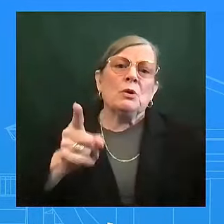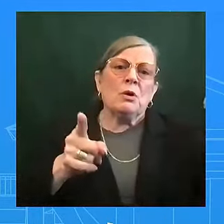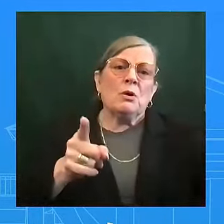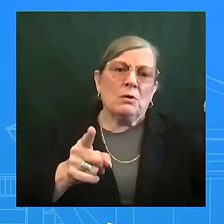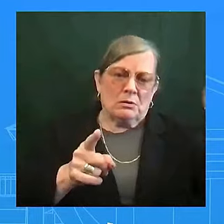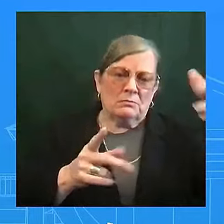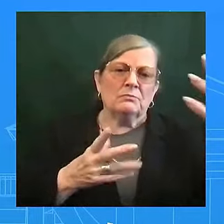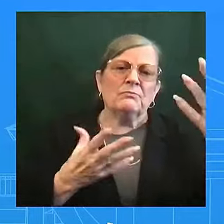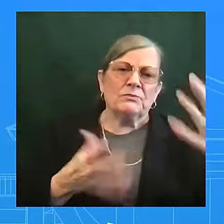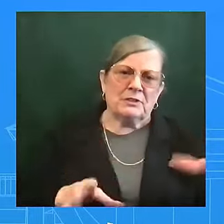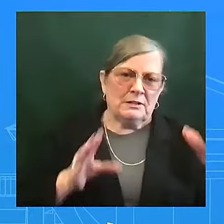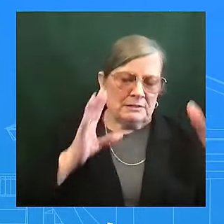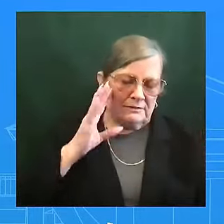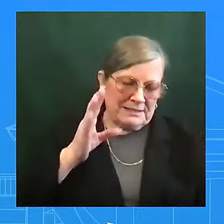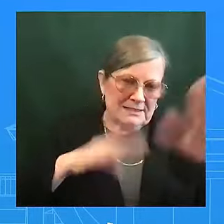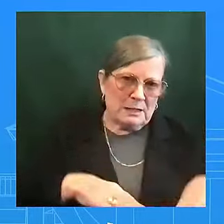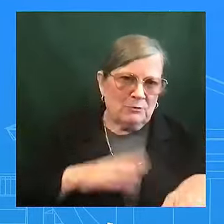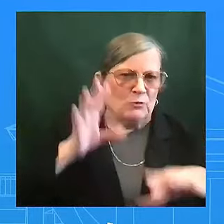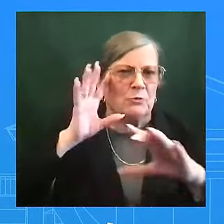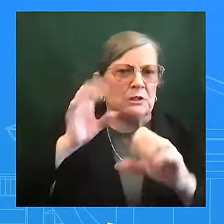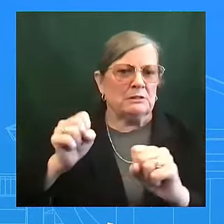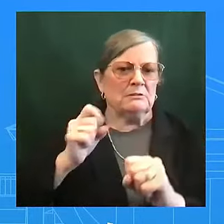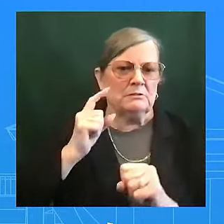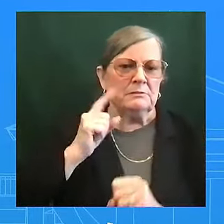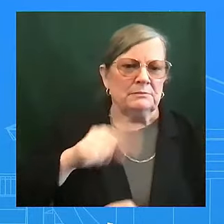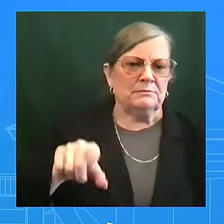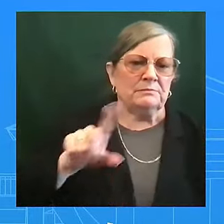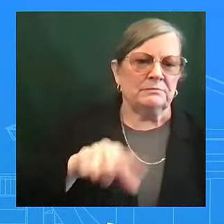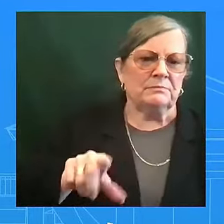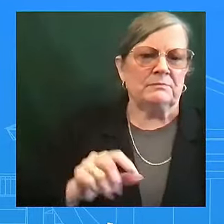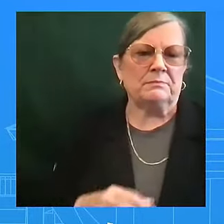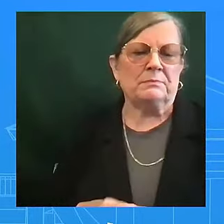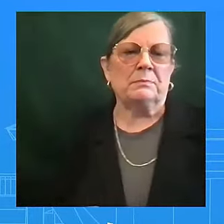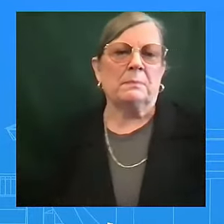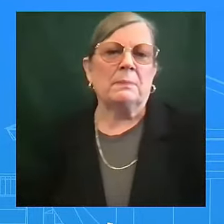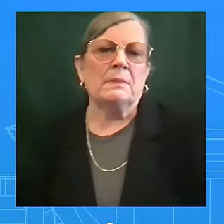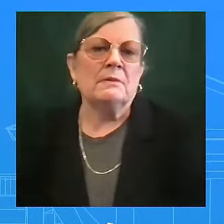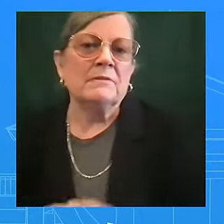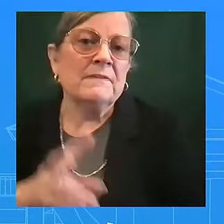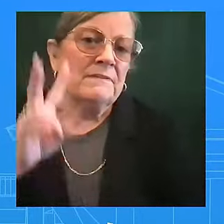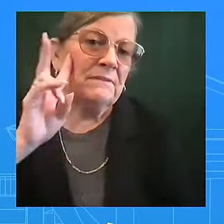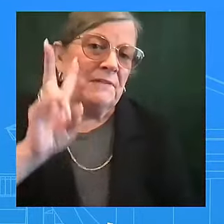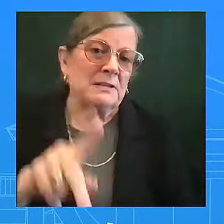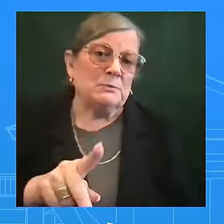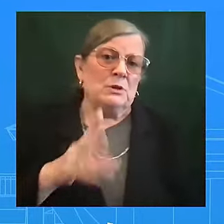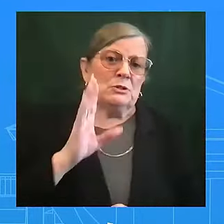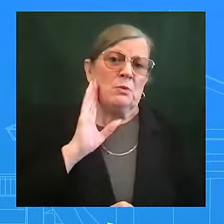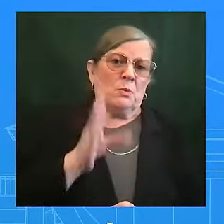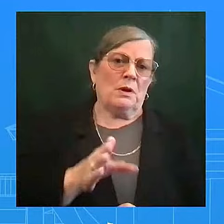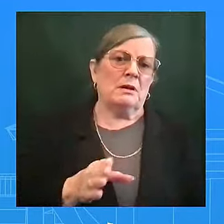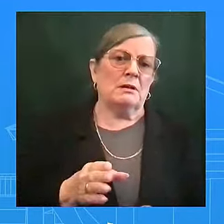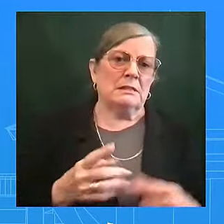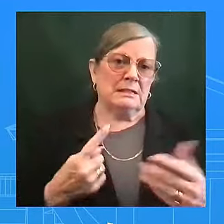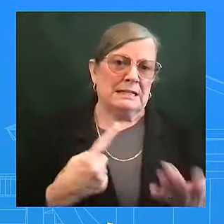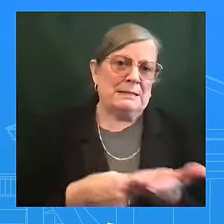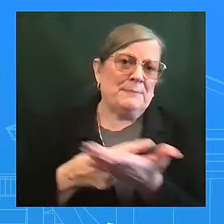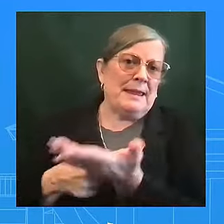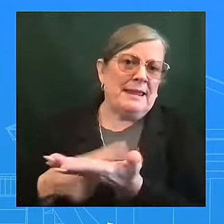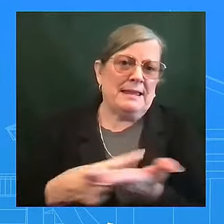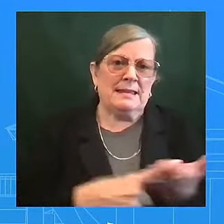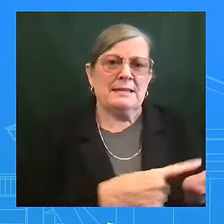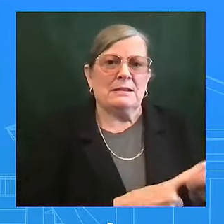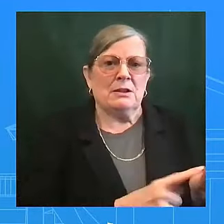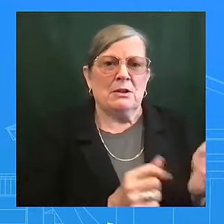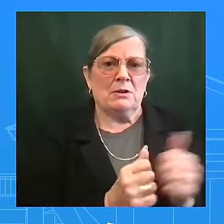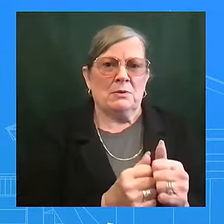with Donald Trump. Has the president spoken to the vice president about the upcoming debate? Yeah. And also, is he planning to watch it tomorrow night? So I can say, and I think I confirmed this